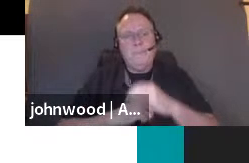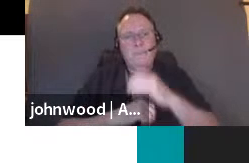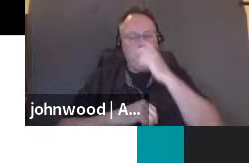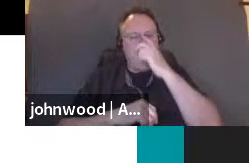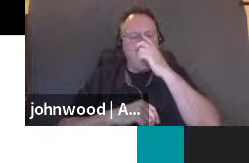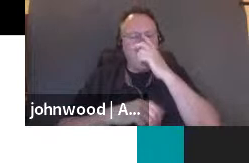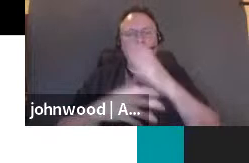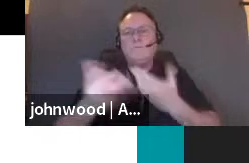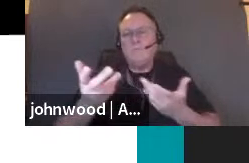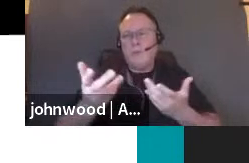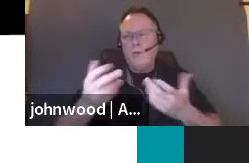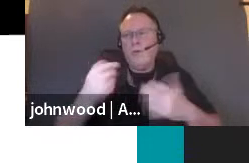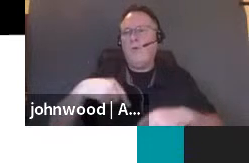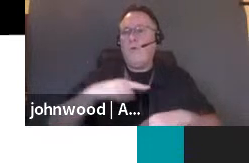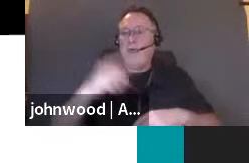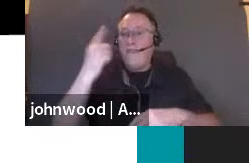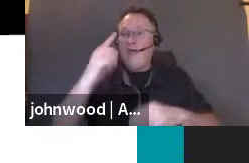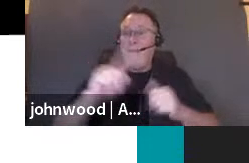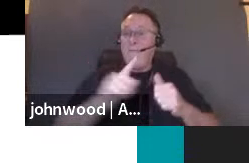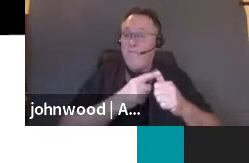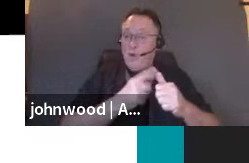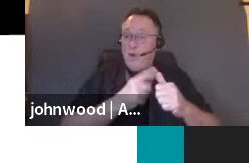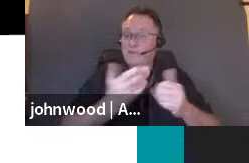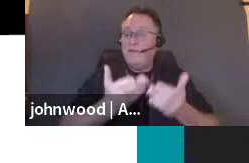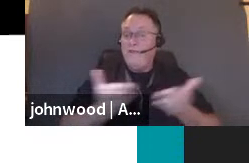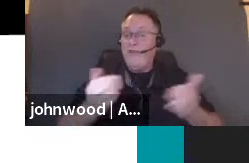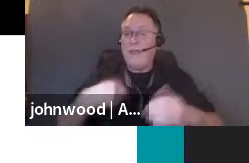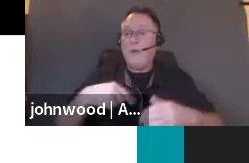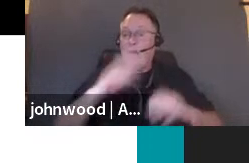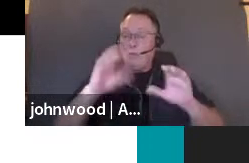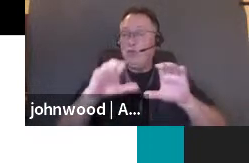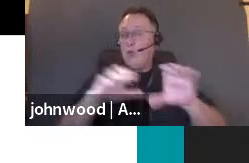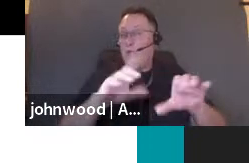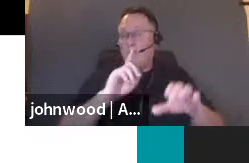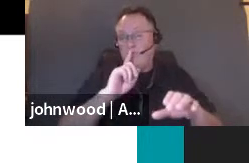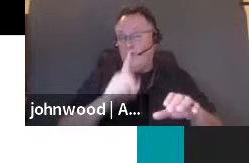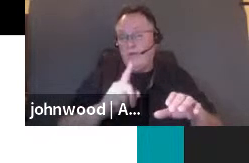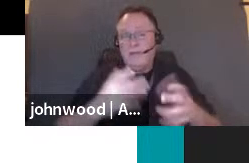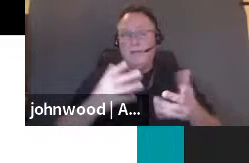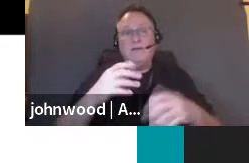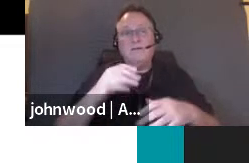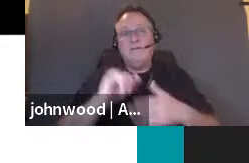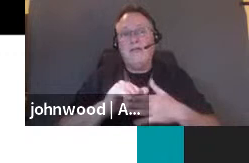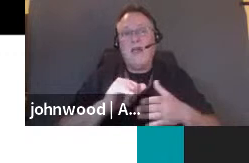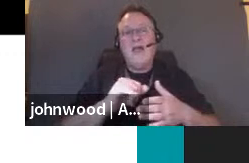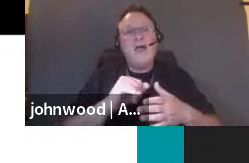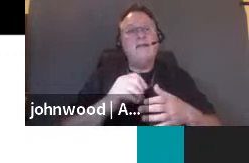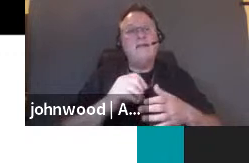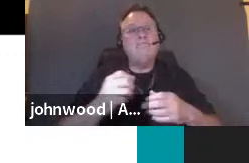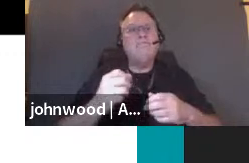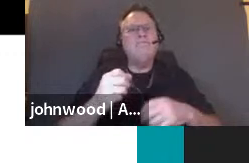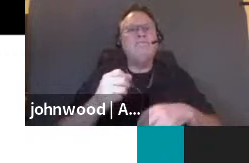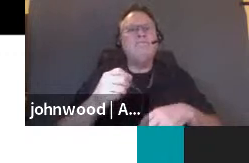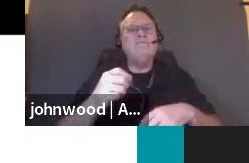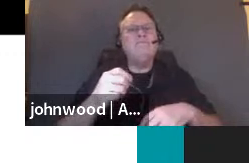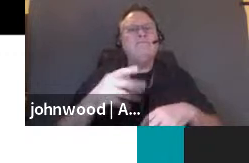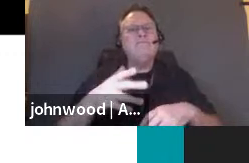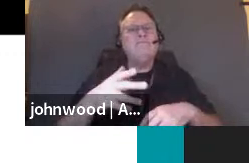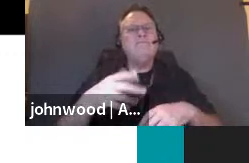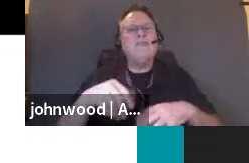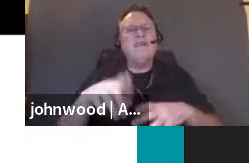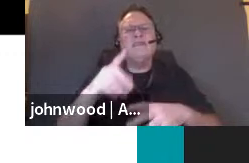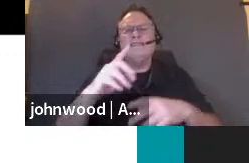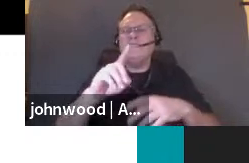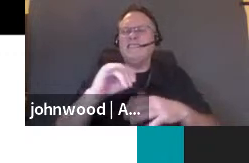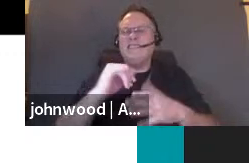So we thought the first thing we'd do is, quite frankly, acknowledge that planning hasn't always been equitable. This is